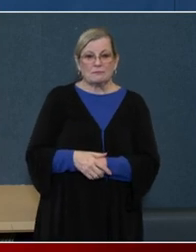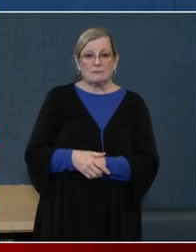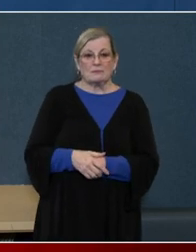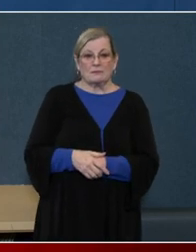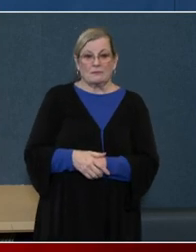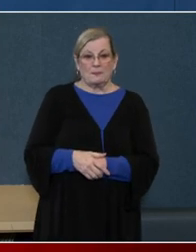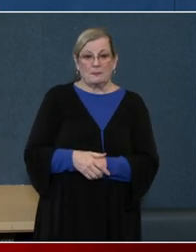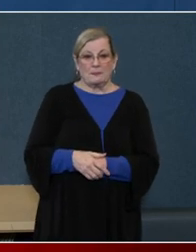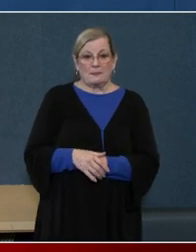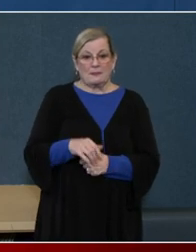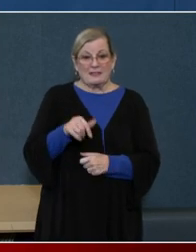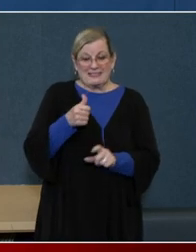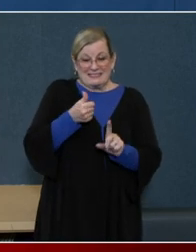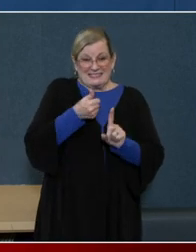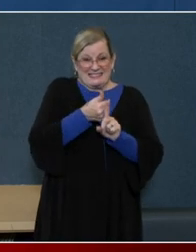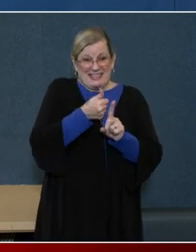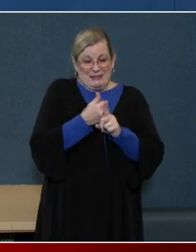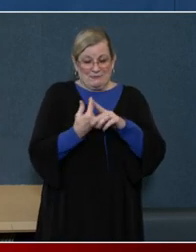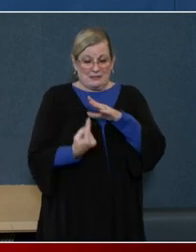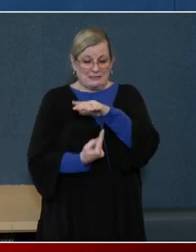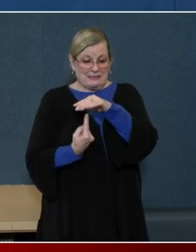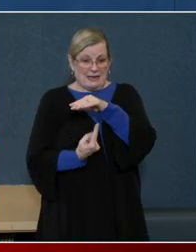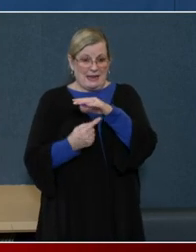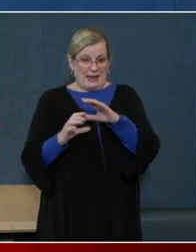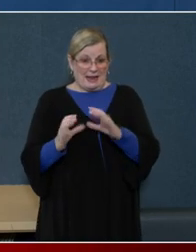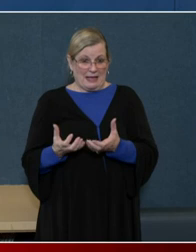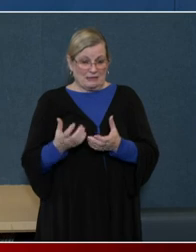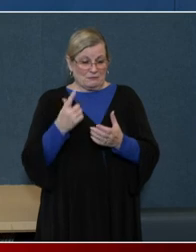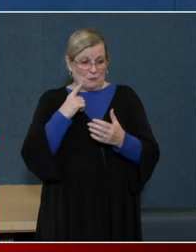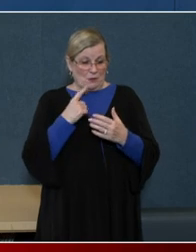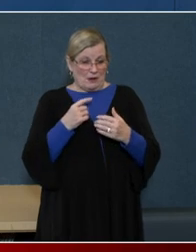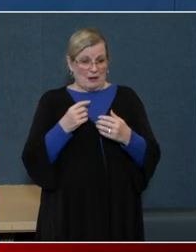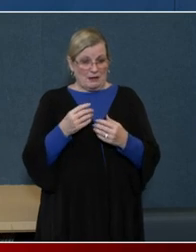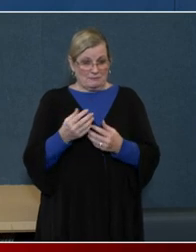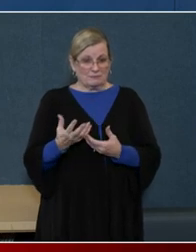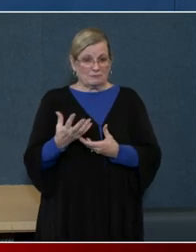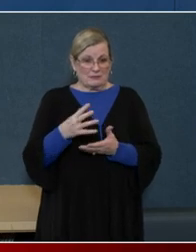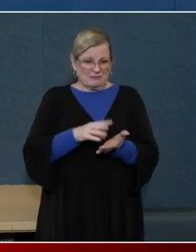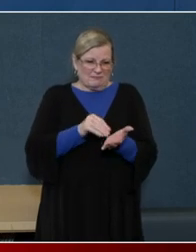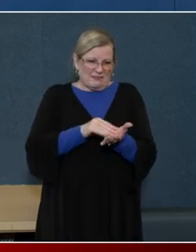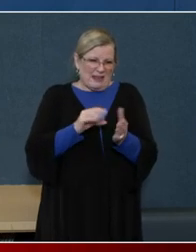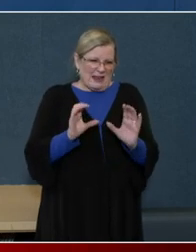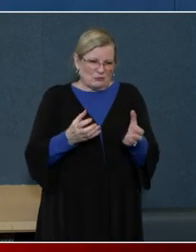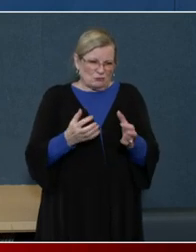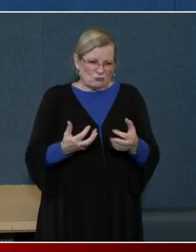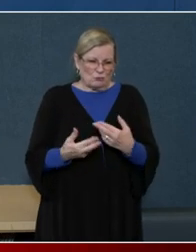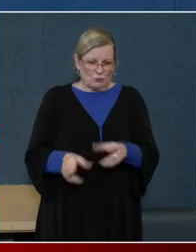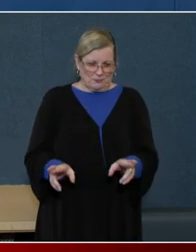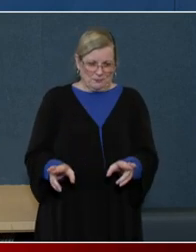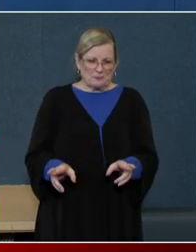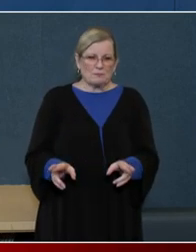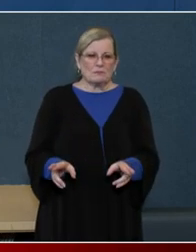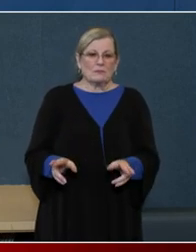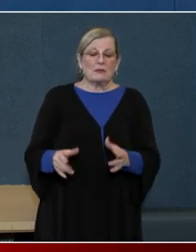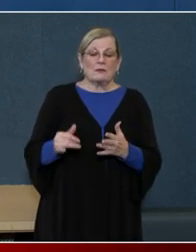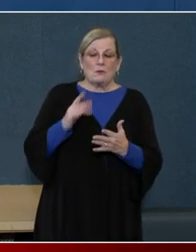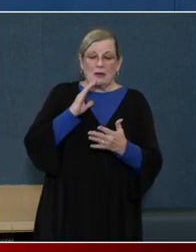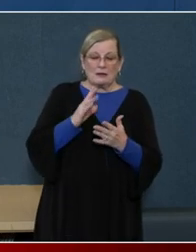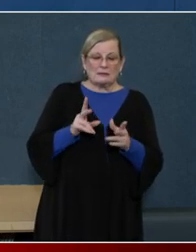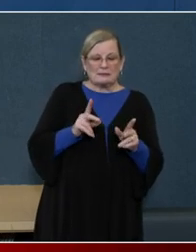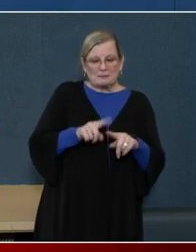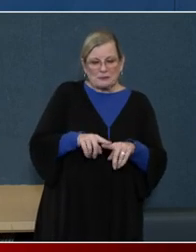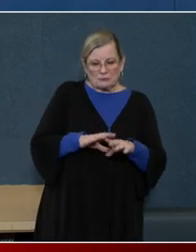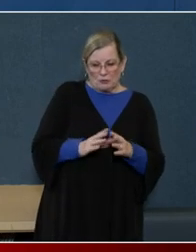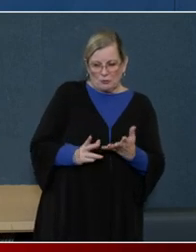special education classrooms will follow a similar prioritization with one, students